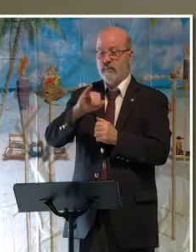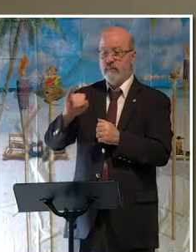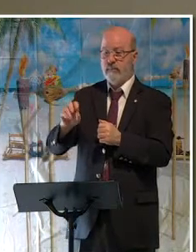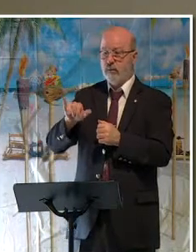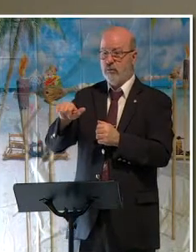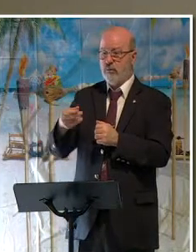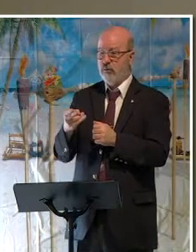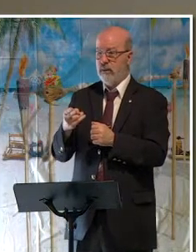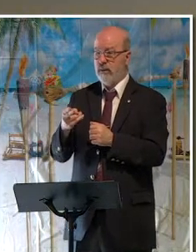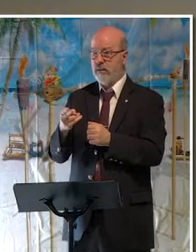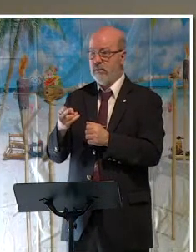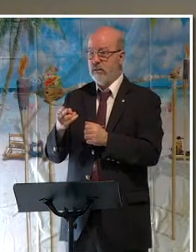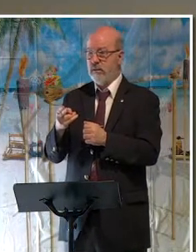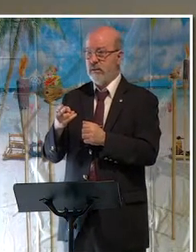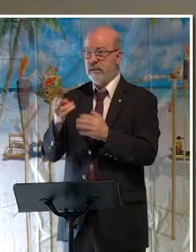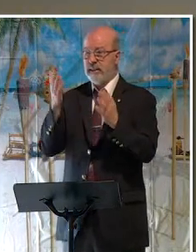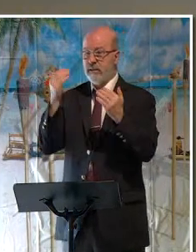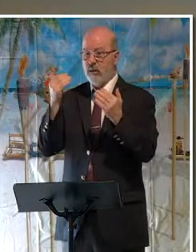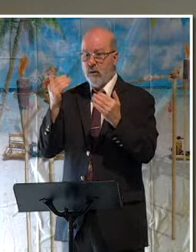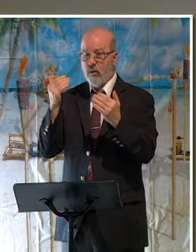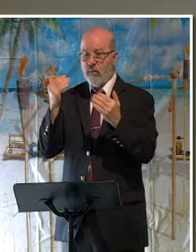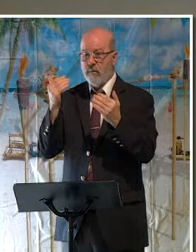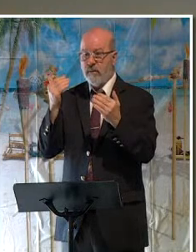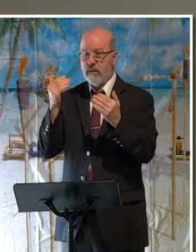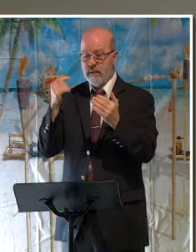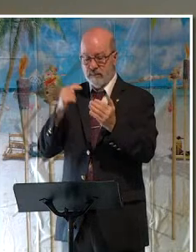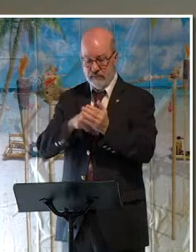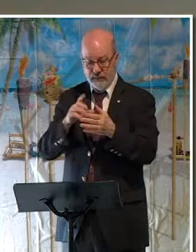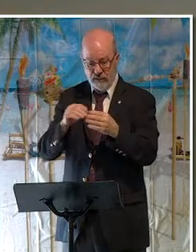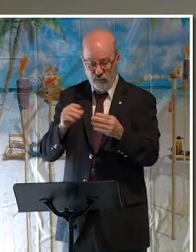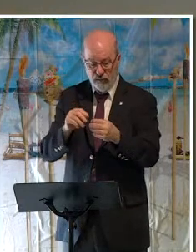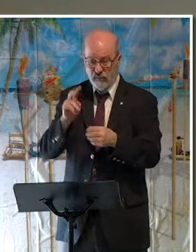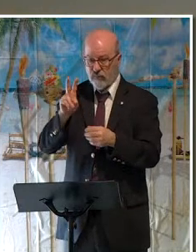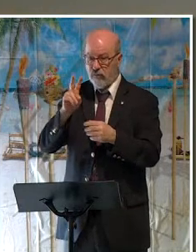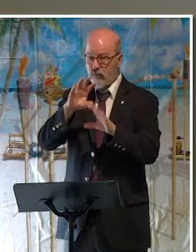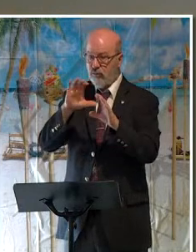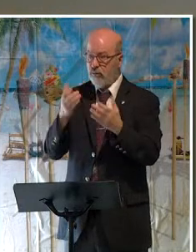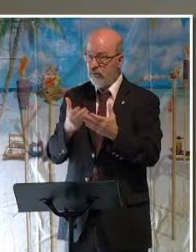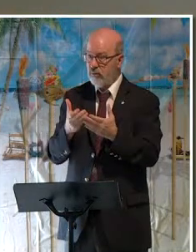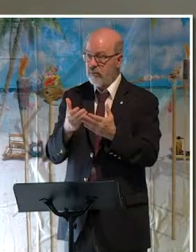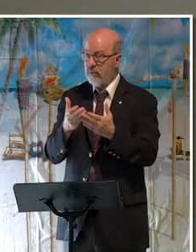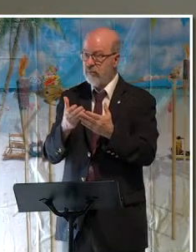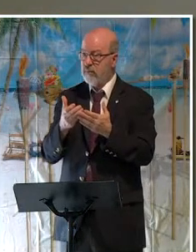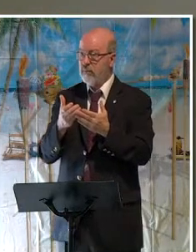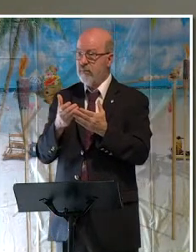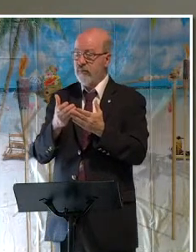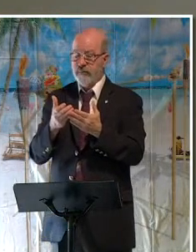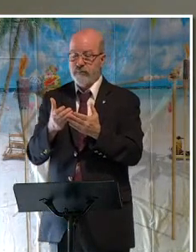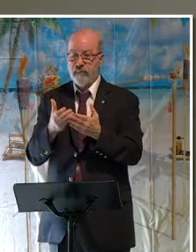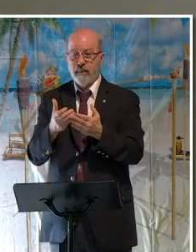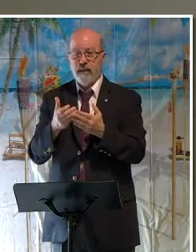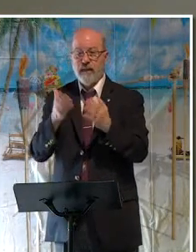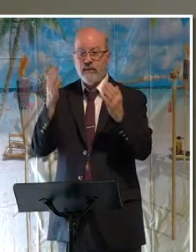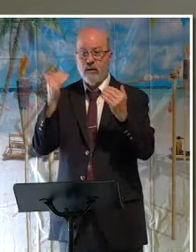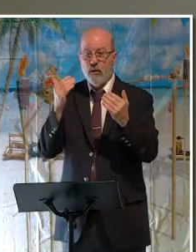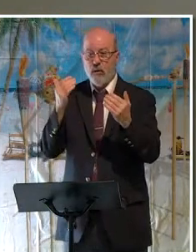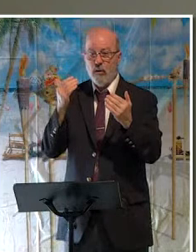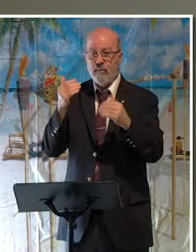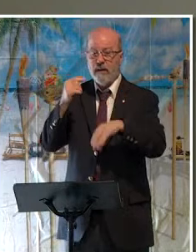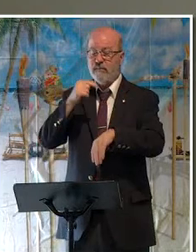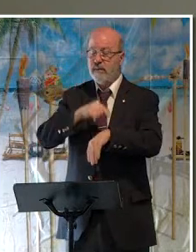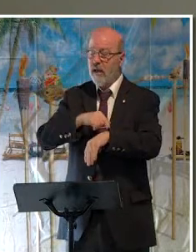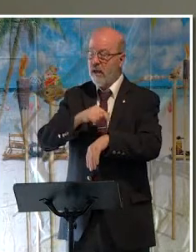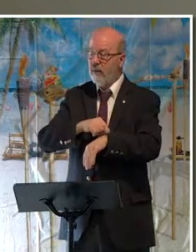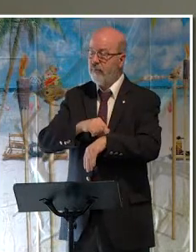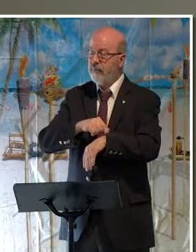Joash is the hope in this record of two worlds. He's the hope of